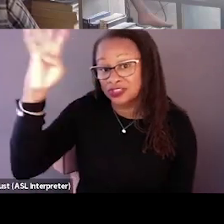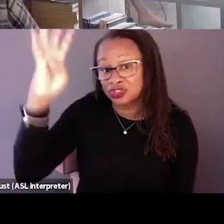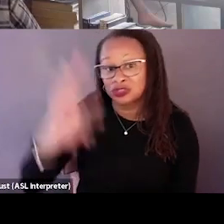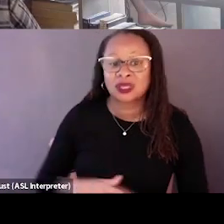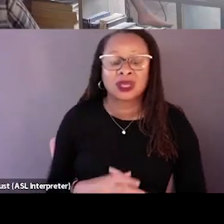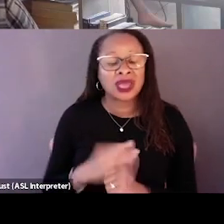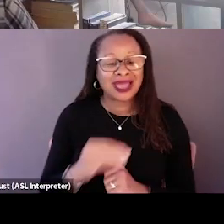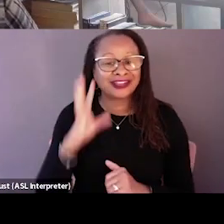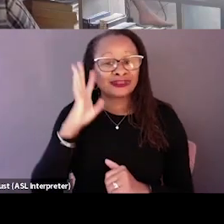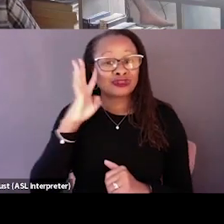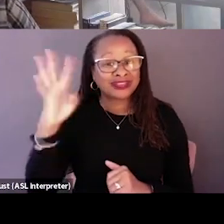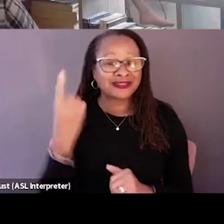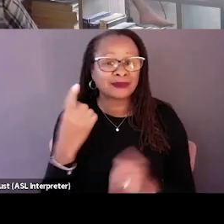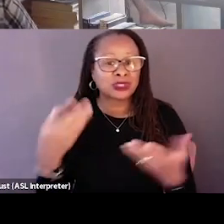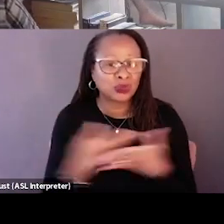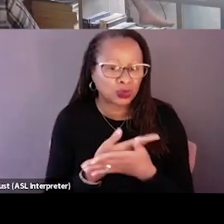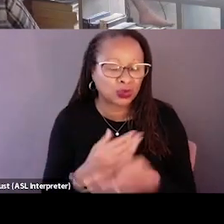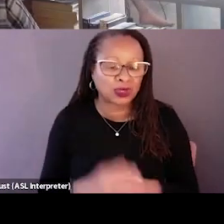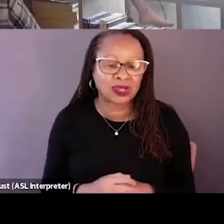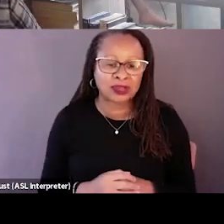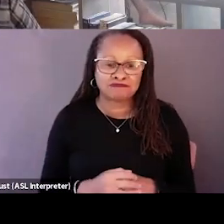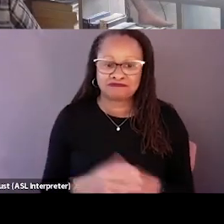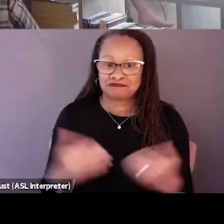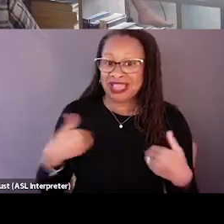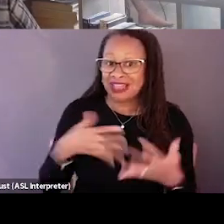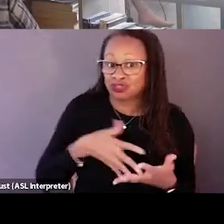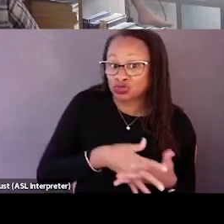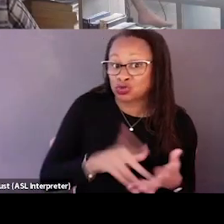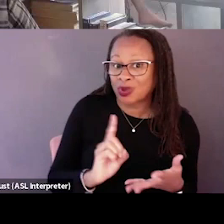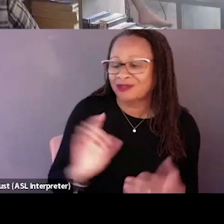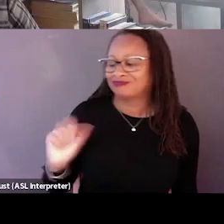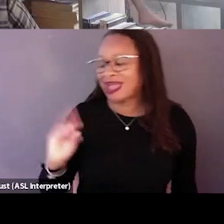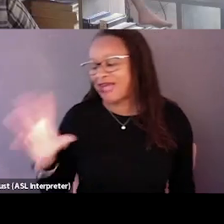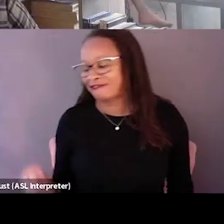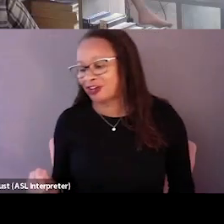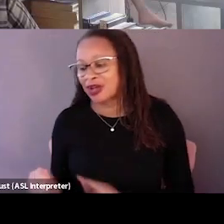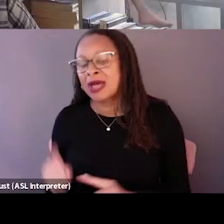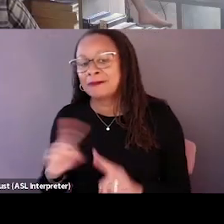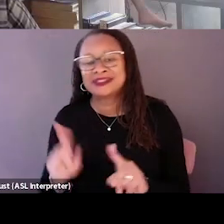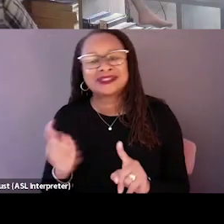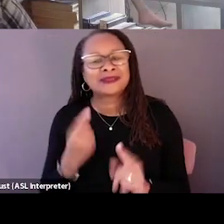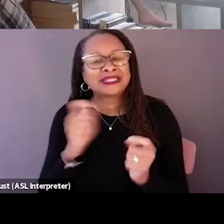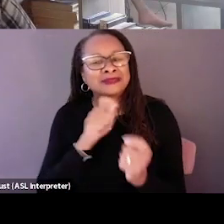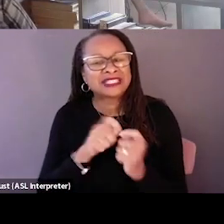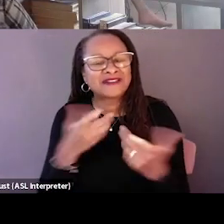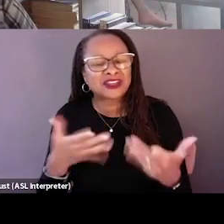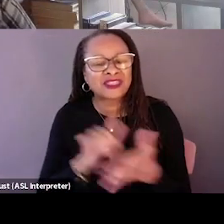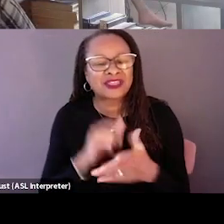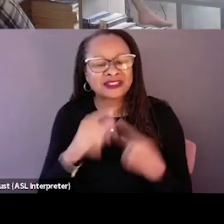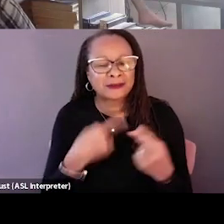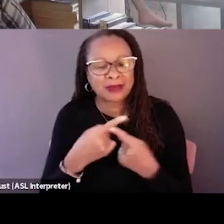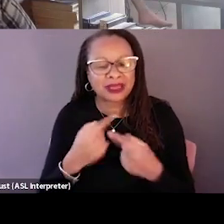and create something new. Yes, it has its roots in Africa, but there's something specifically here that is about the